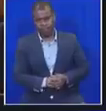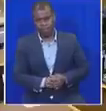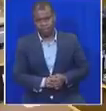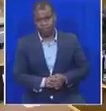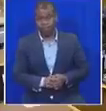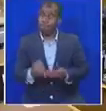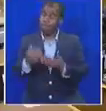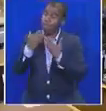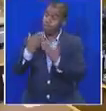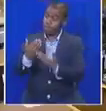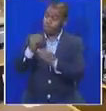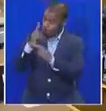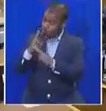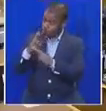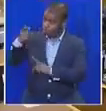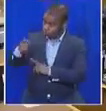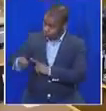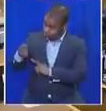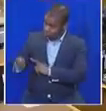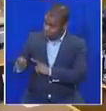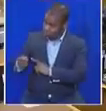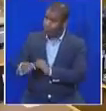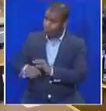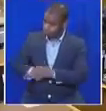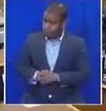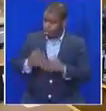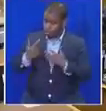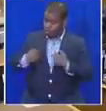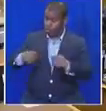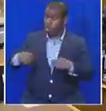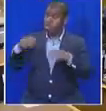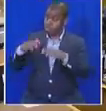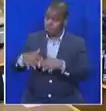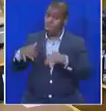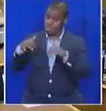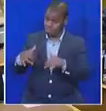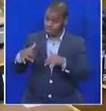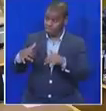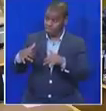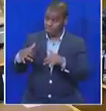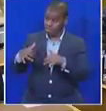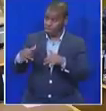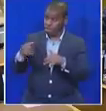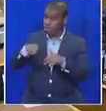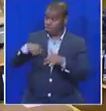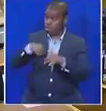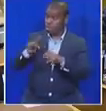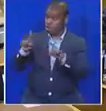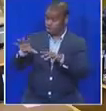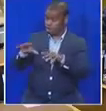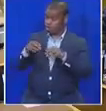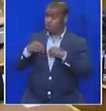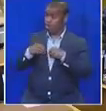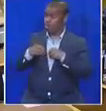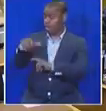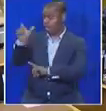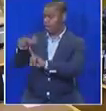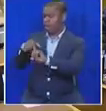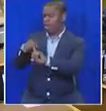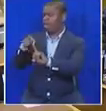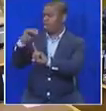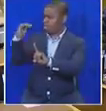Thank you, Honourable Speaker. As Parliament, we cannot legitimize a person after our highest